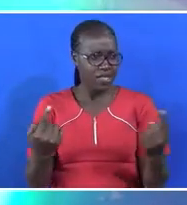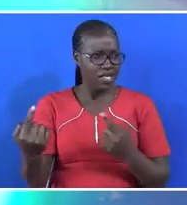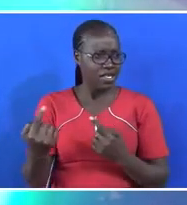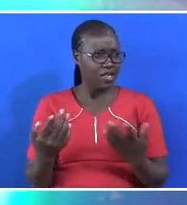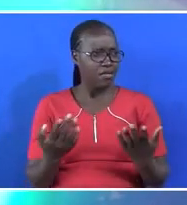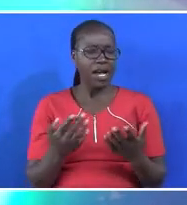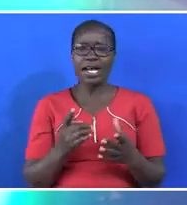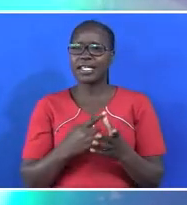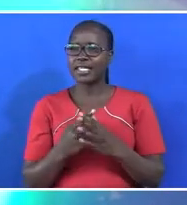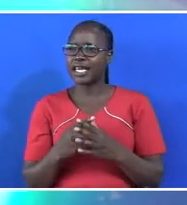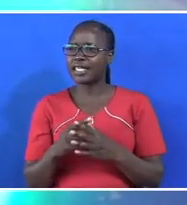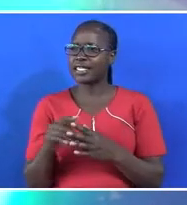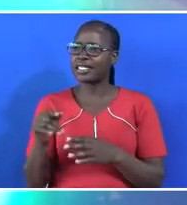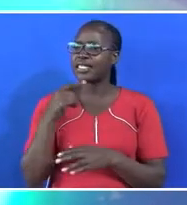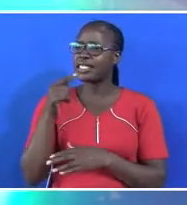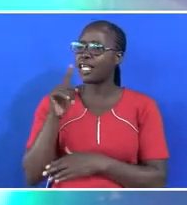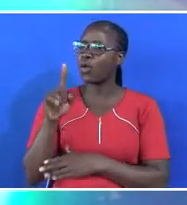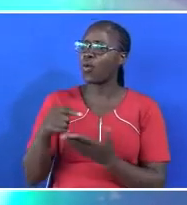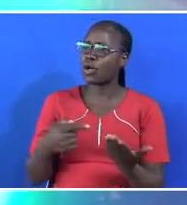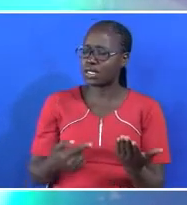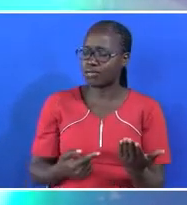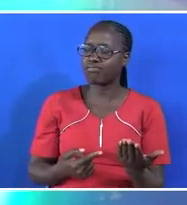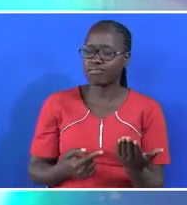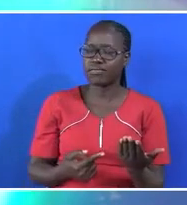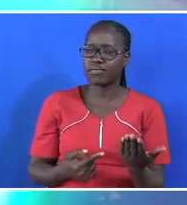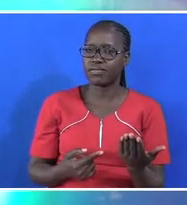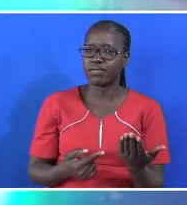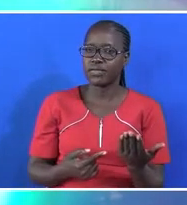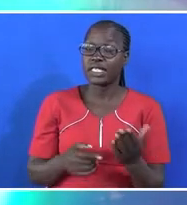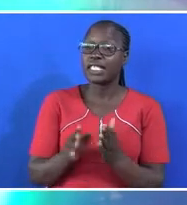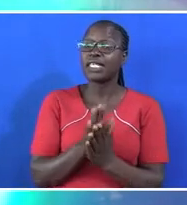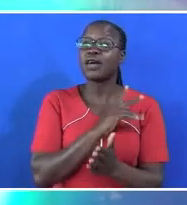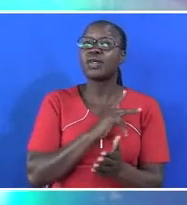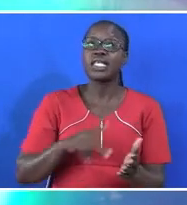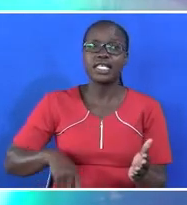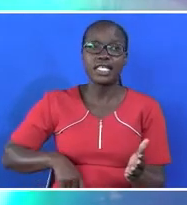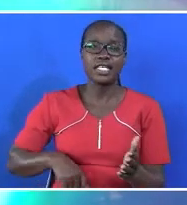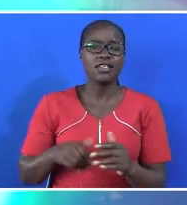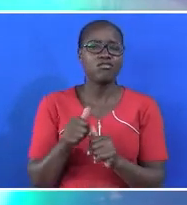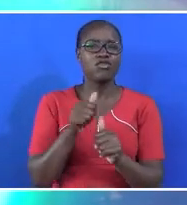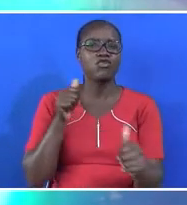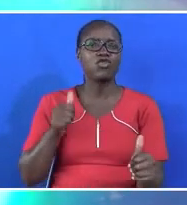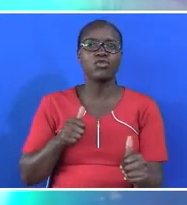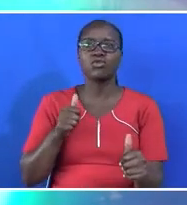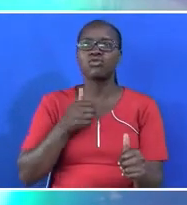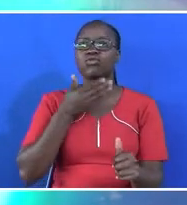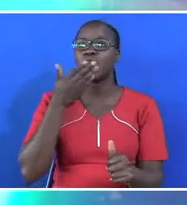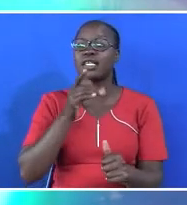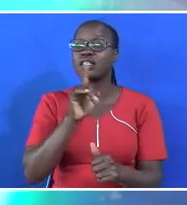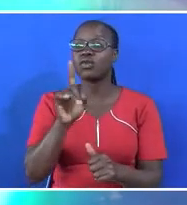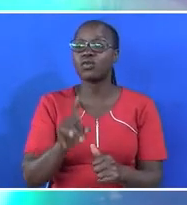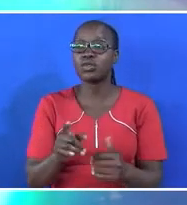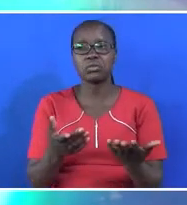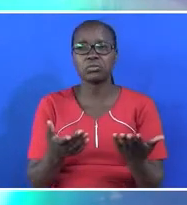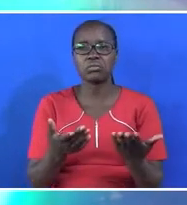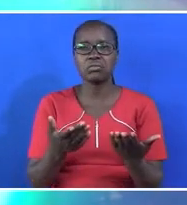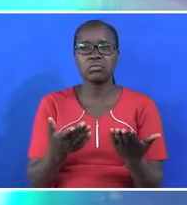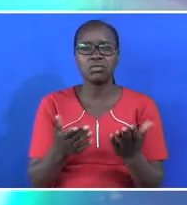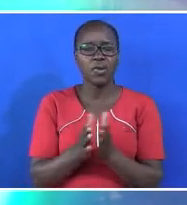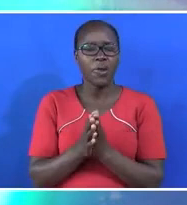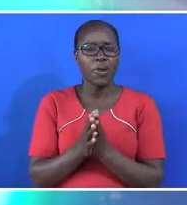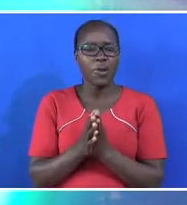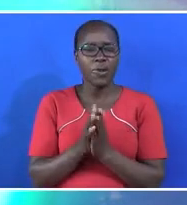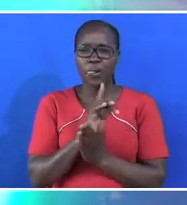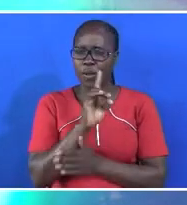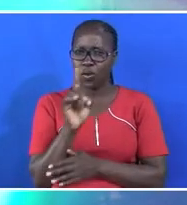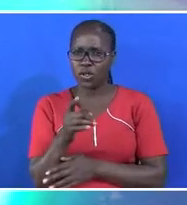time, what did they say? And though the king refused to answer this question, I think This is a question